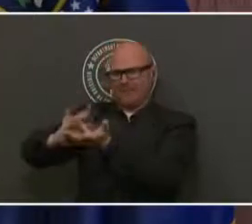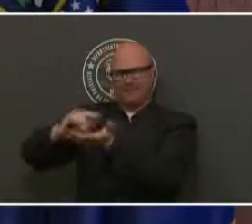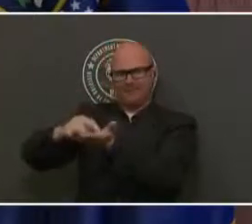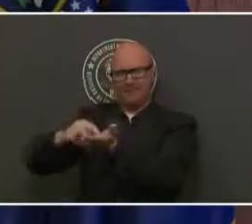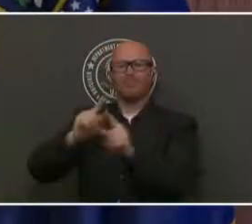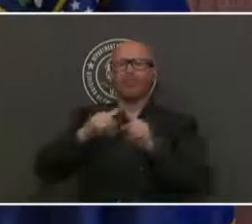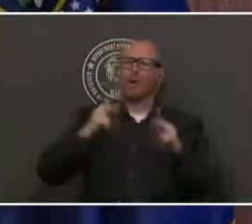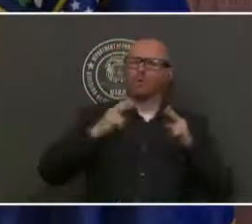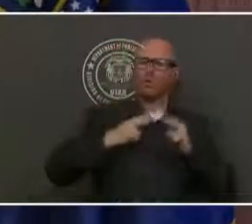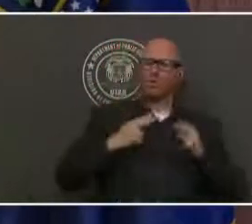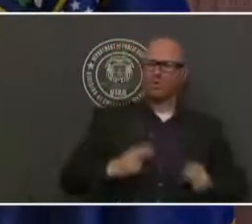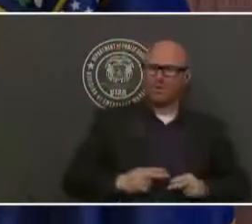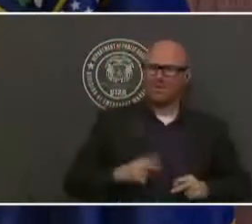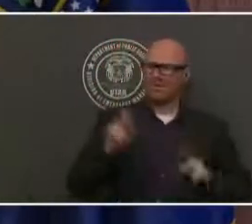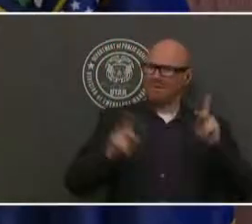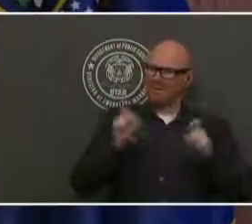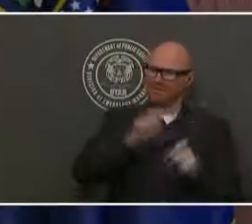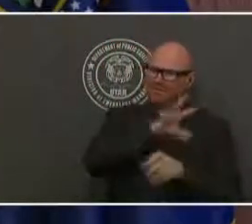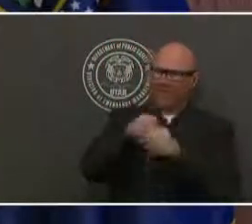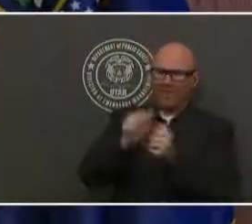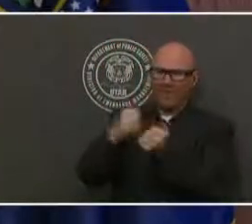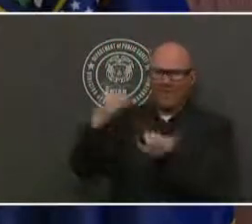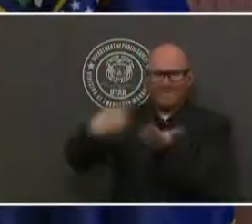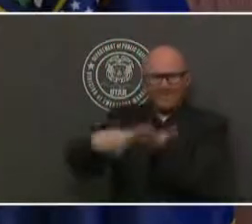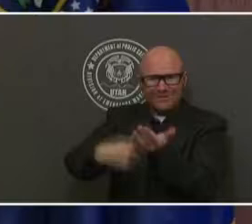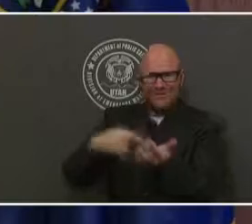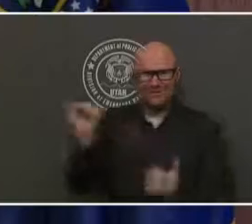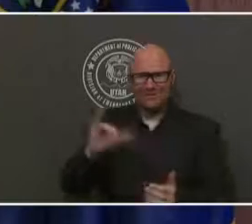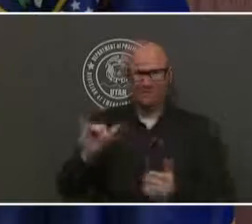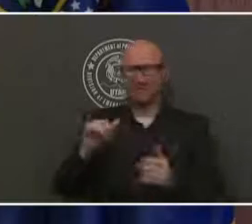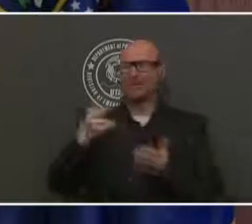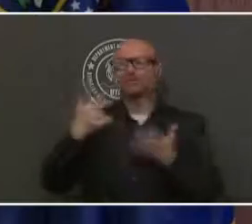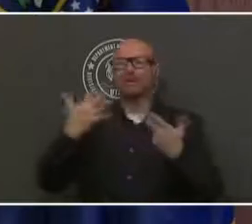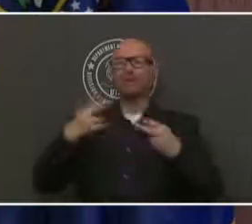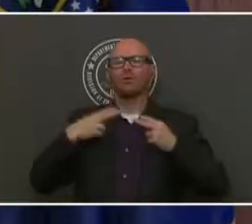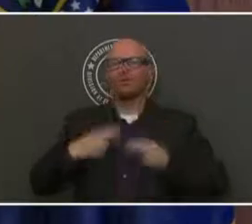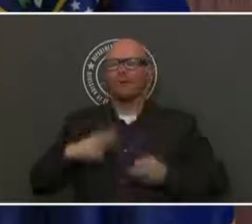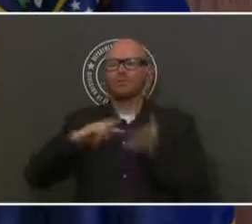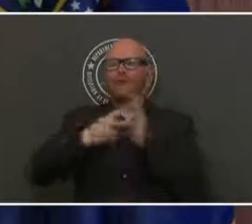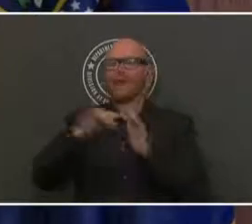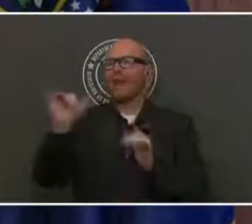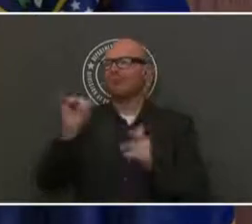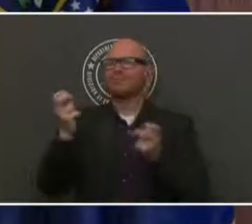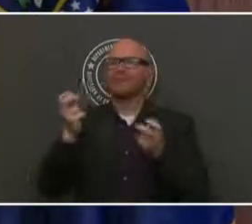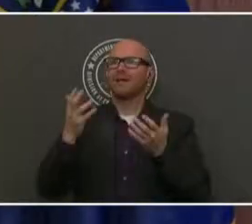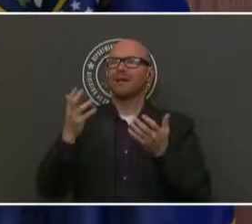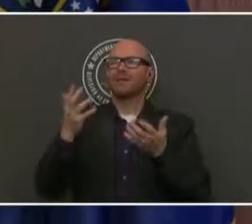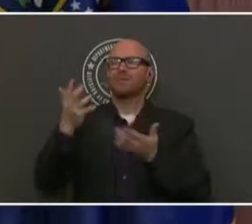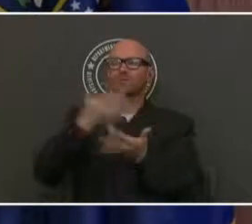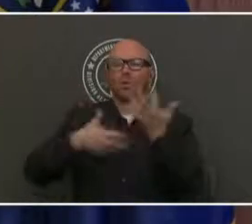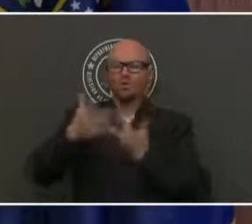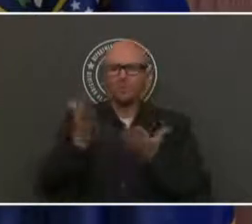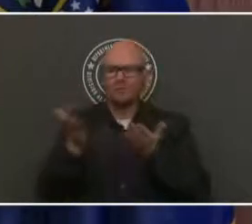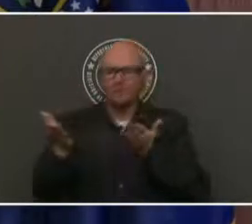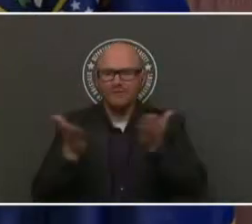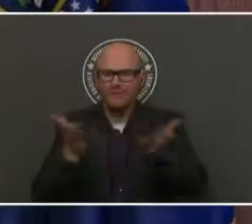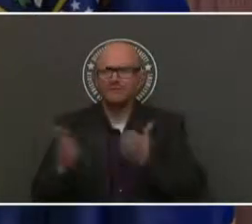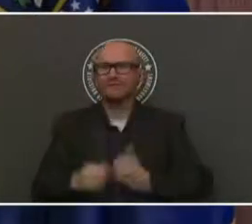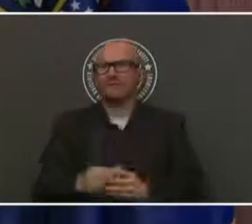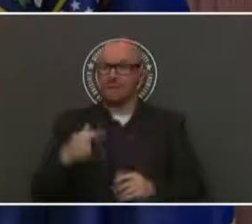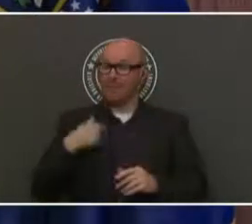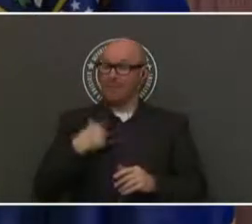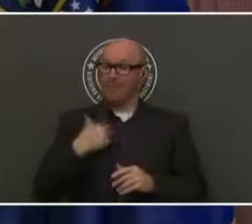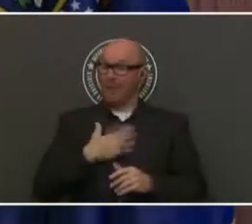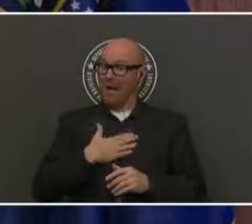and that there was a more collaborative approach to these things. And the reason I say that is I am fearful that this will have